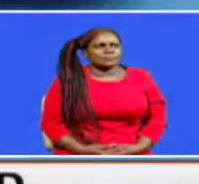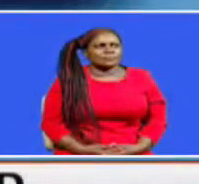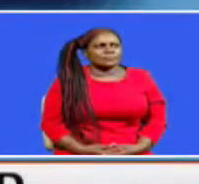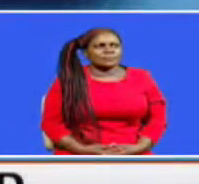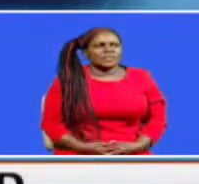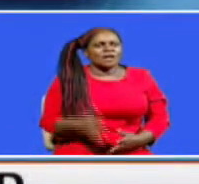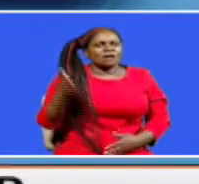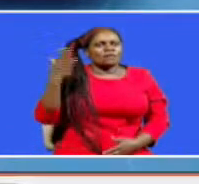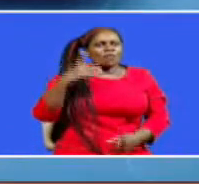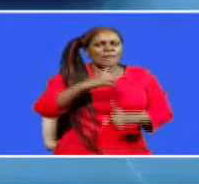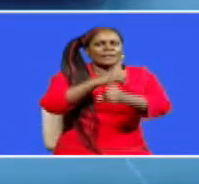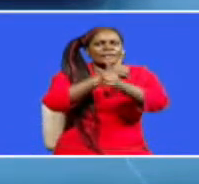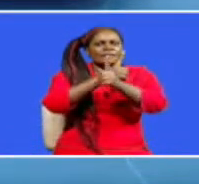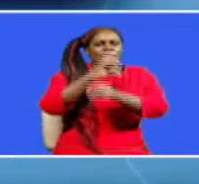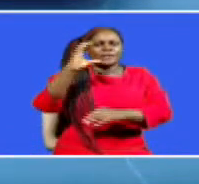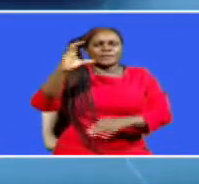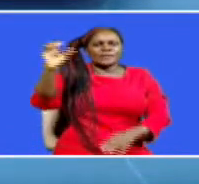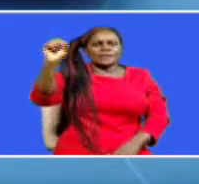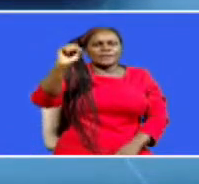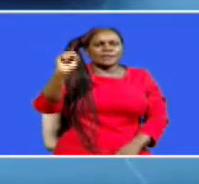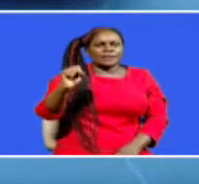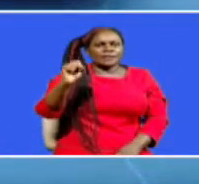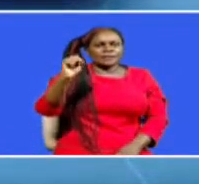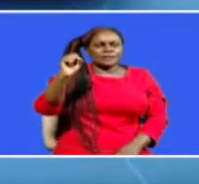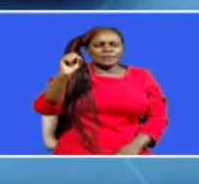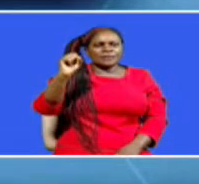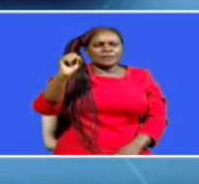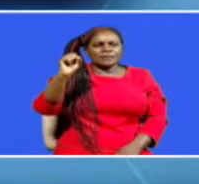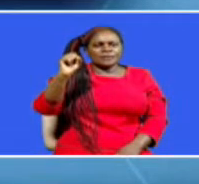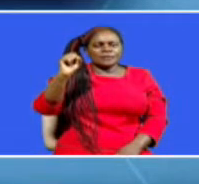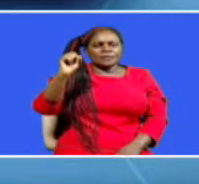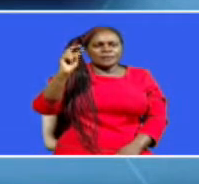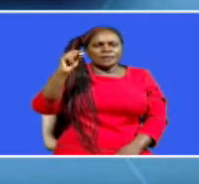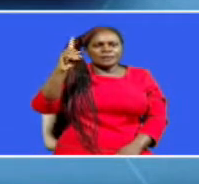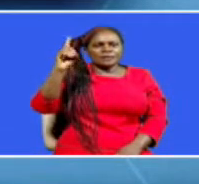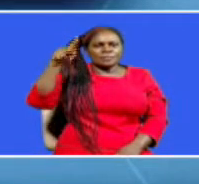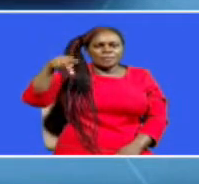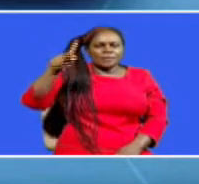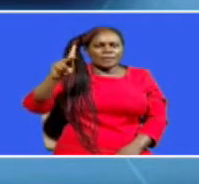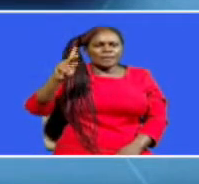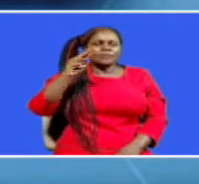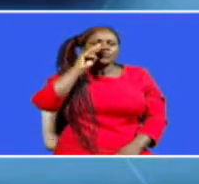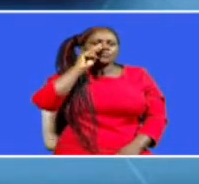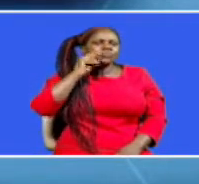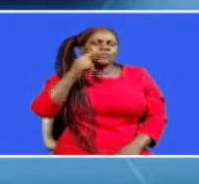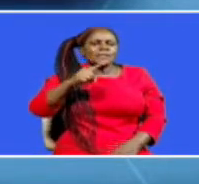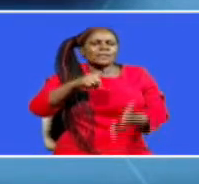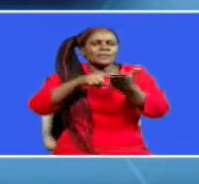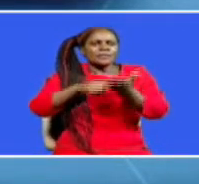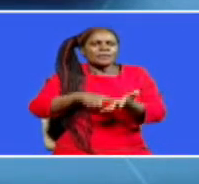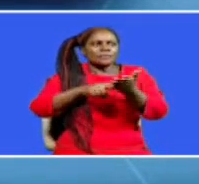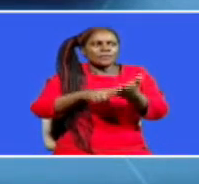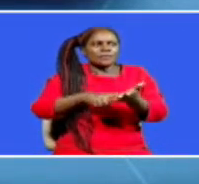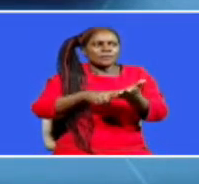And former Defence Cabinet Secretary and DAPK party leader Eugene Omalo maintains there will be no deal in the